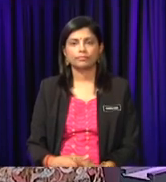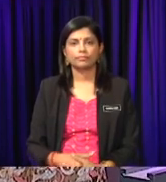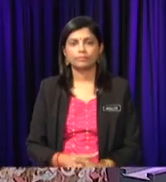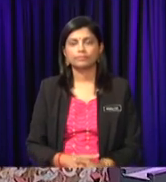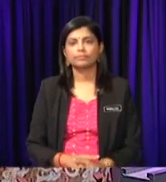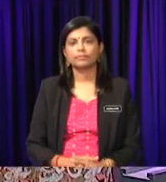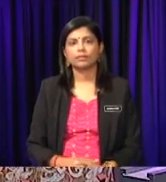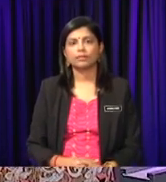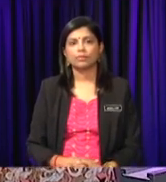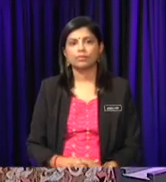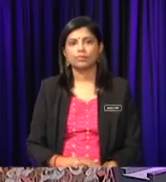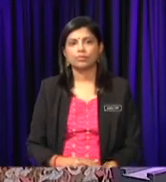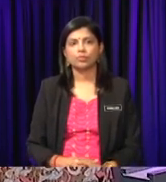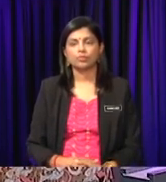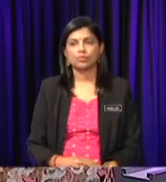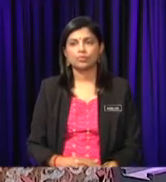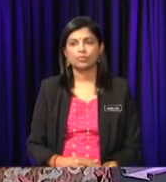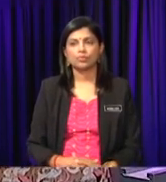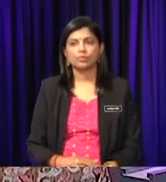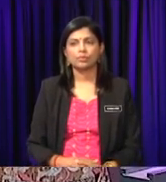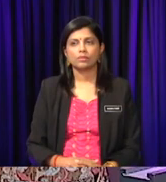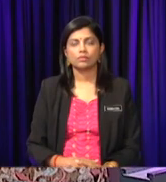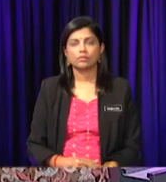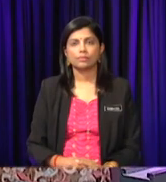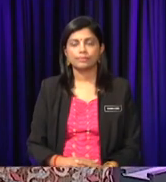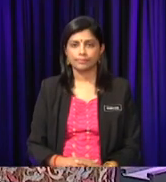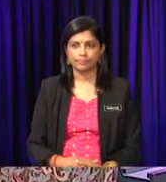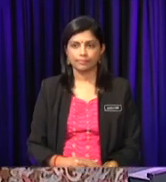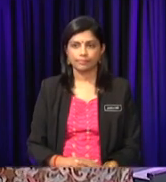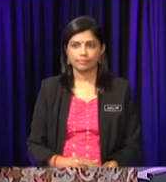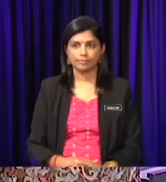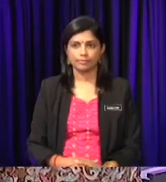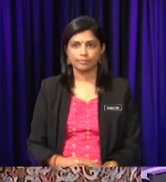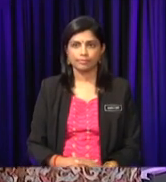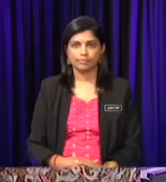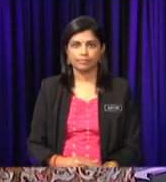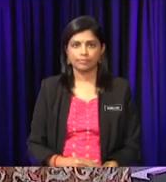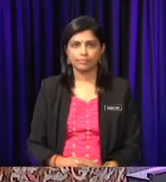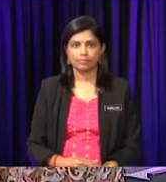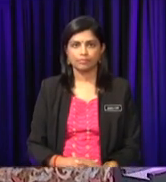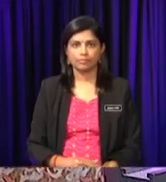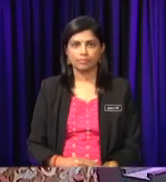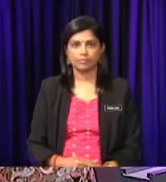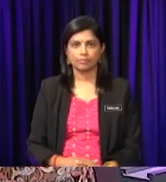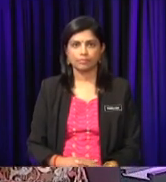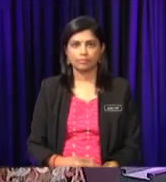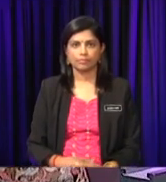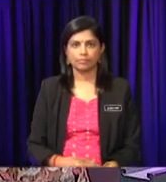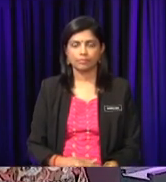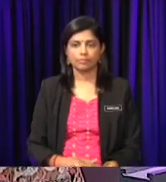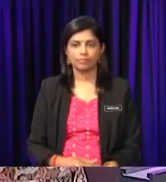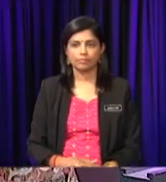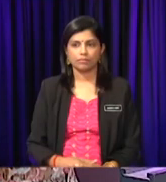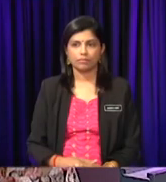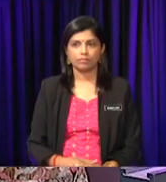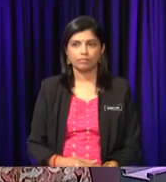house, and you want to talk about a topic. Let's say, can you give me a current trending topic at the moment? Football. Football,